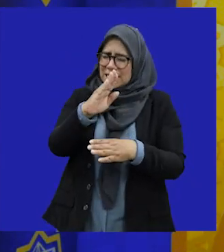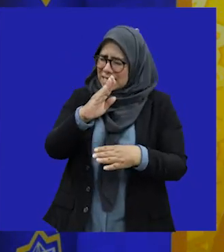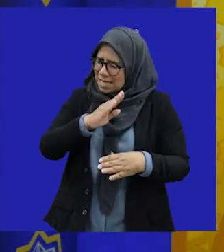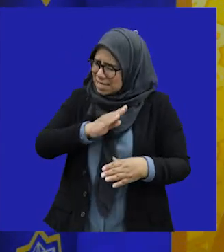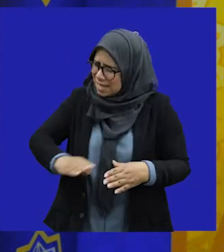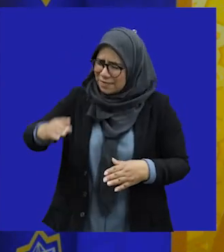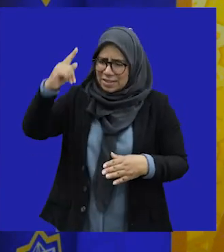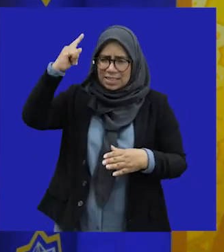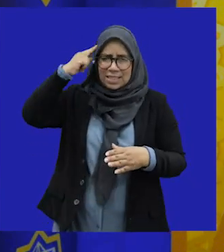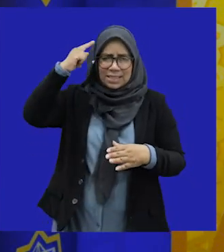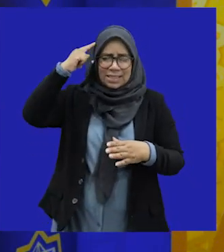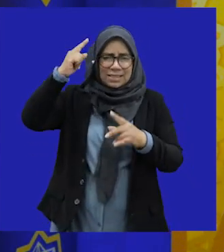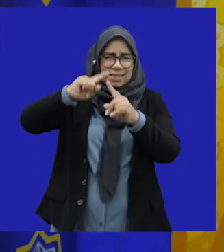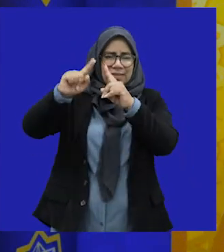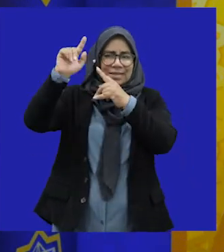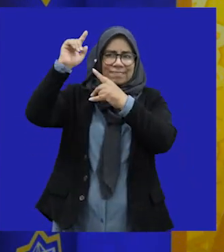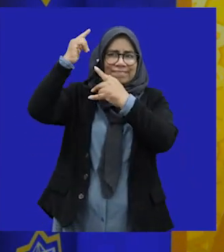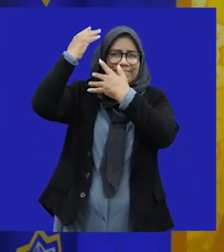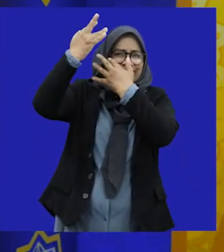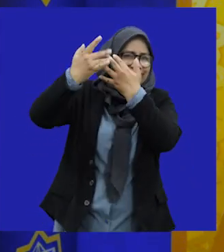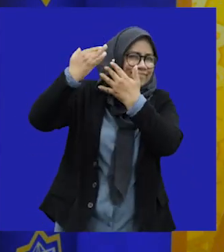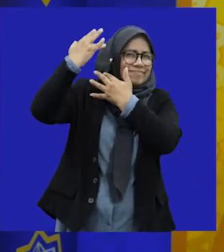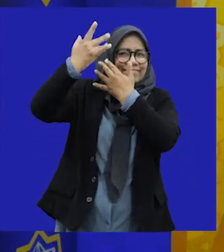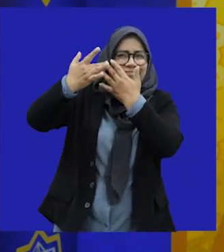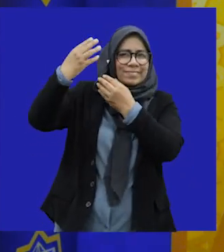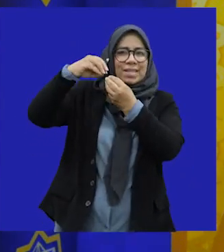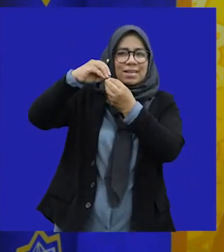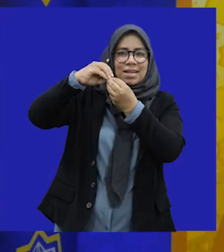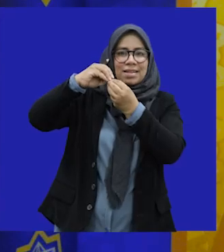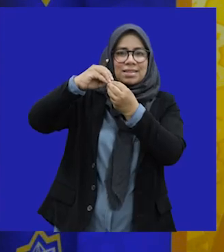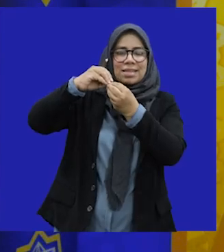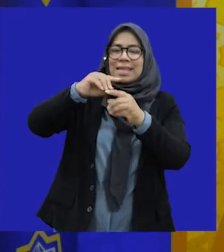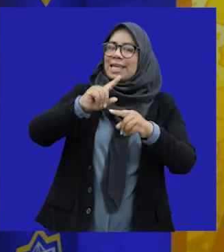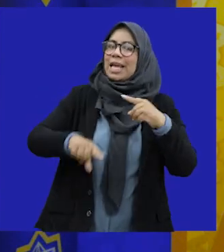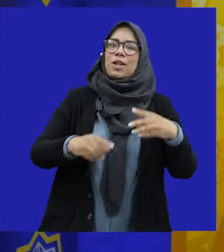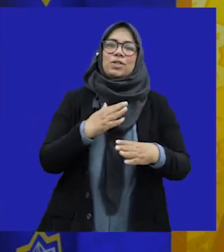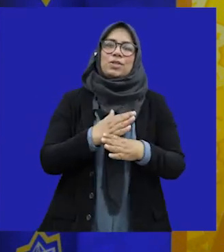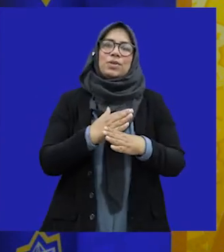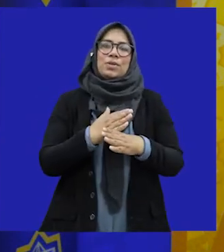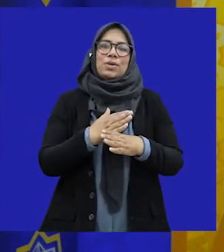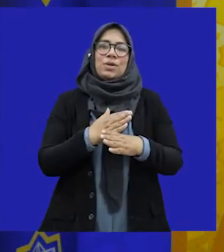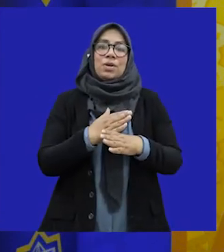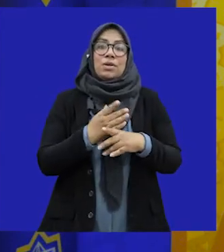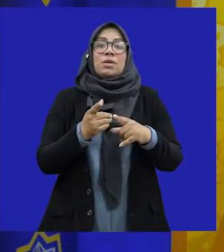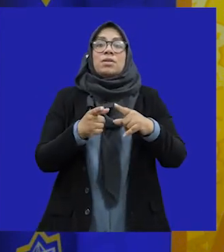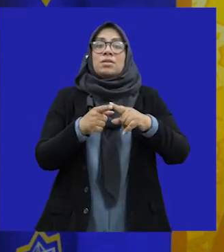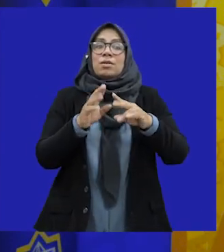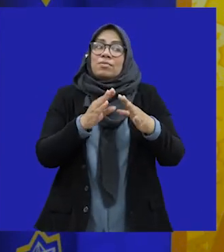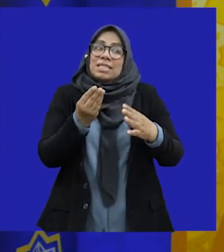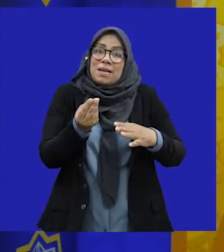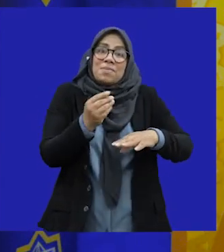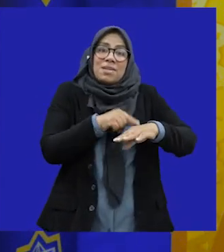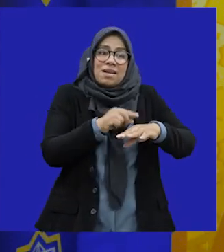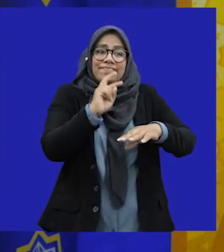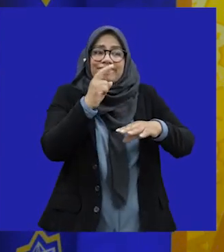thinking about anything else or any distractions. Therefore, due to this fact,